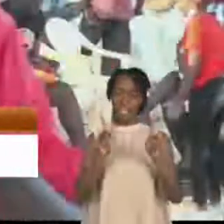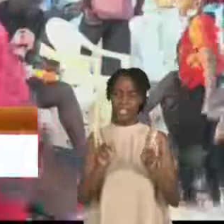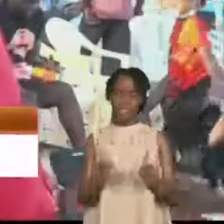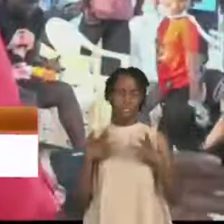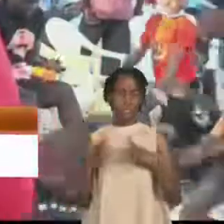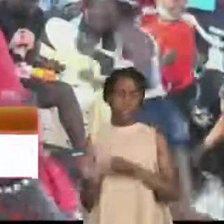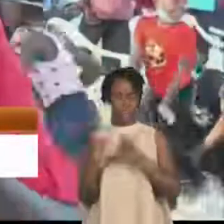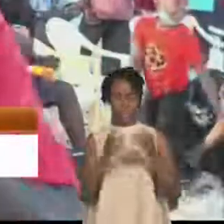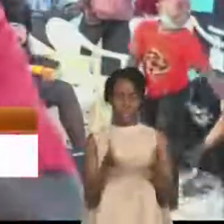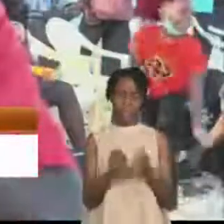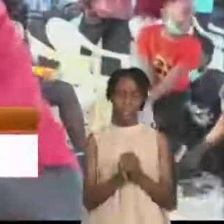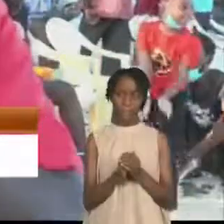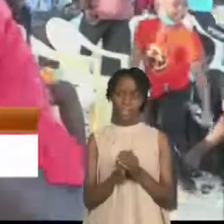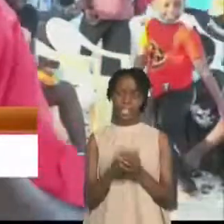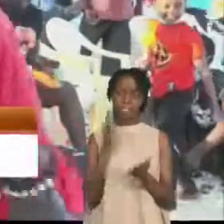business